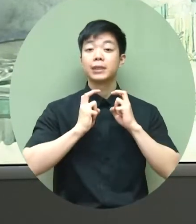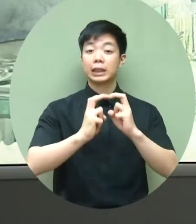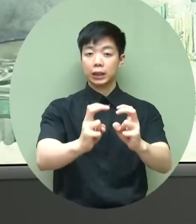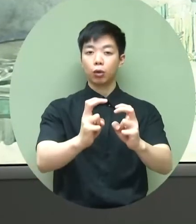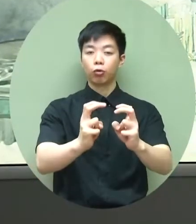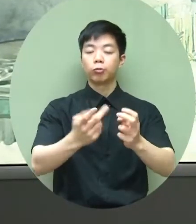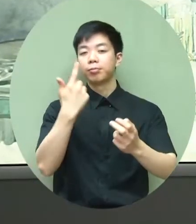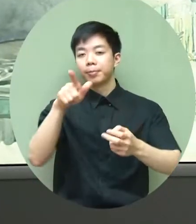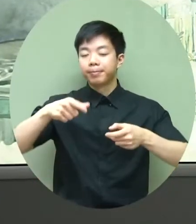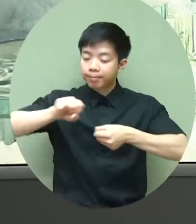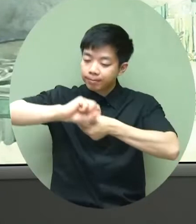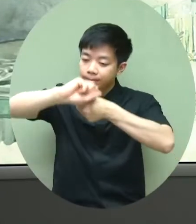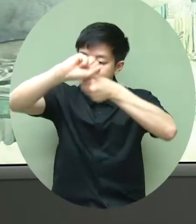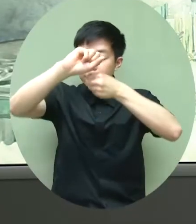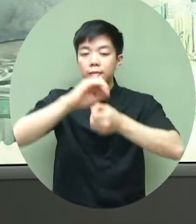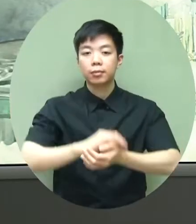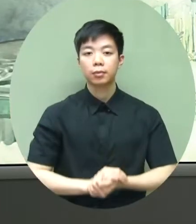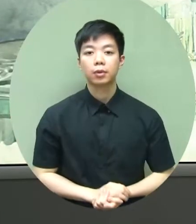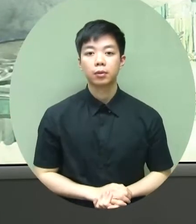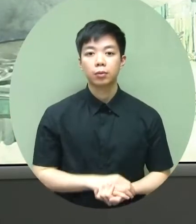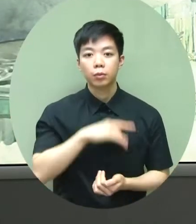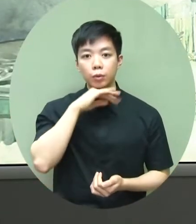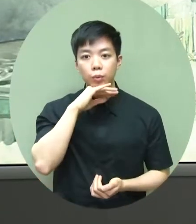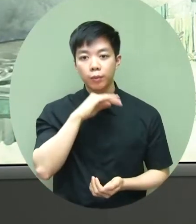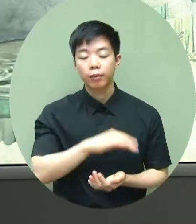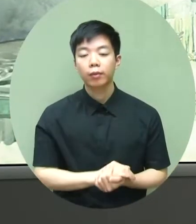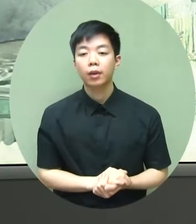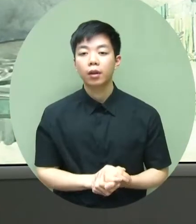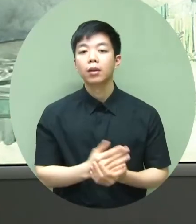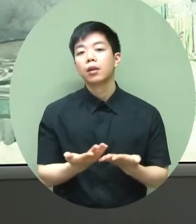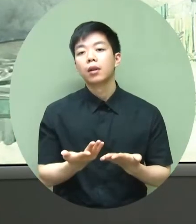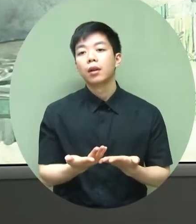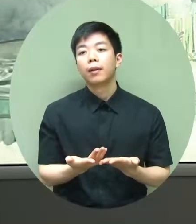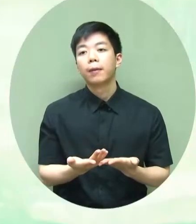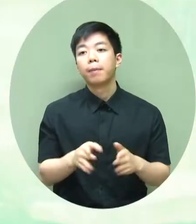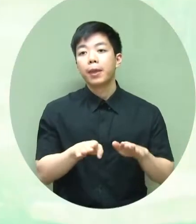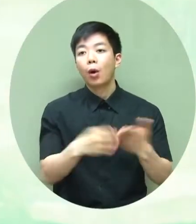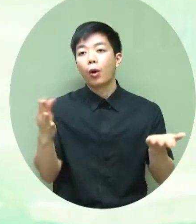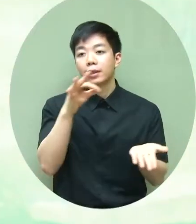destination, passengers will have more choices of which routes they want to take.